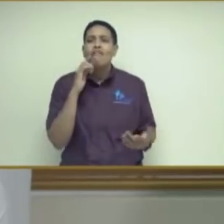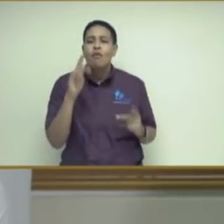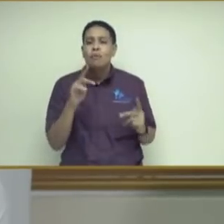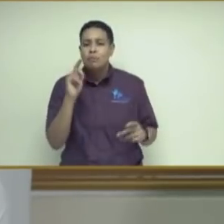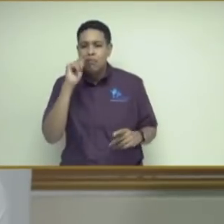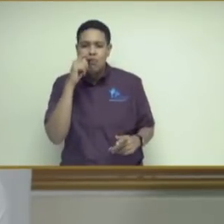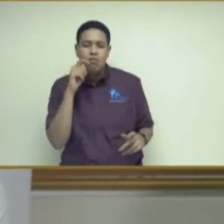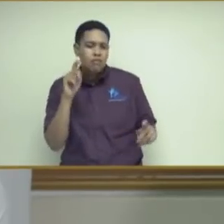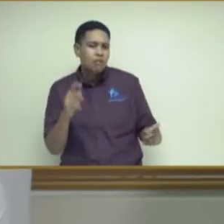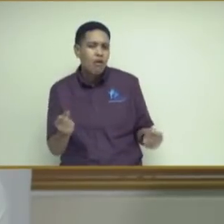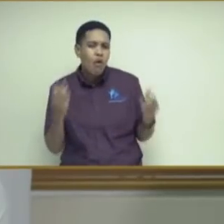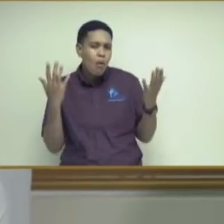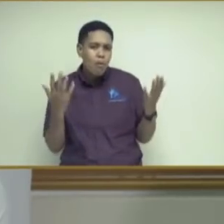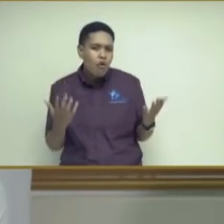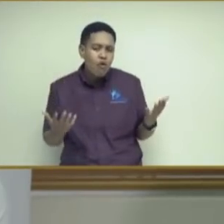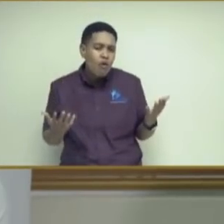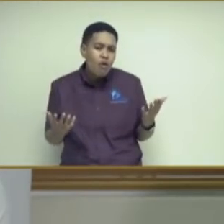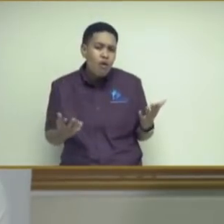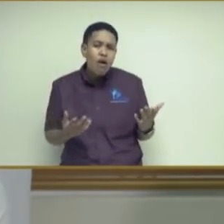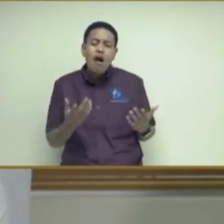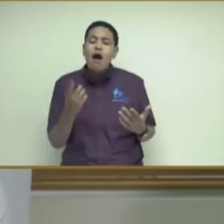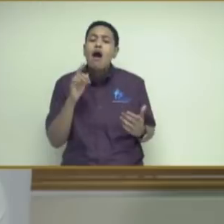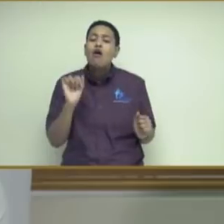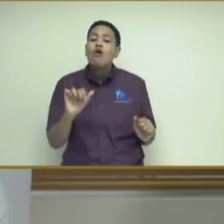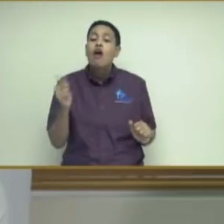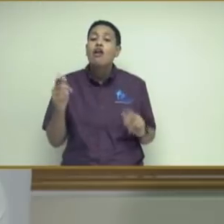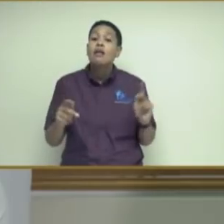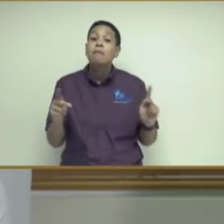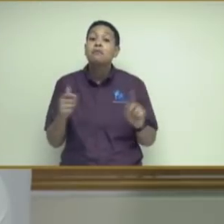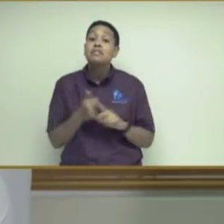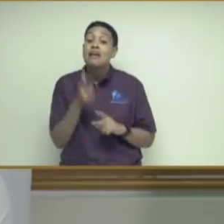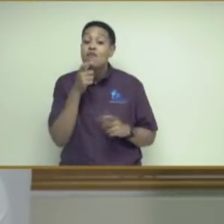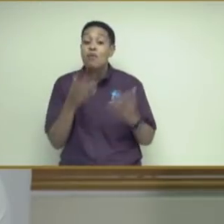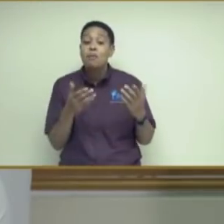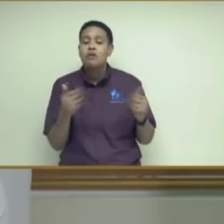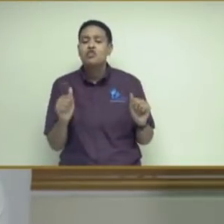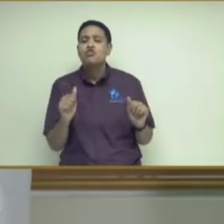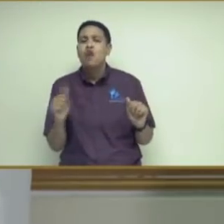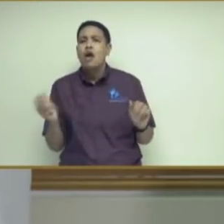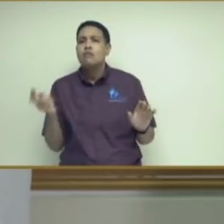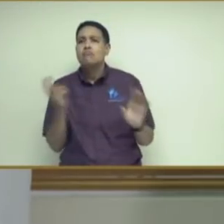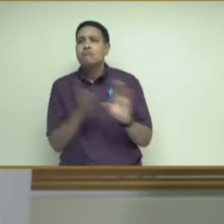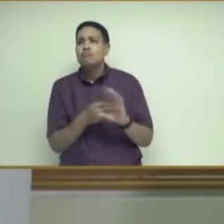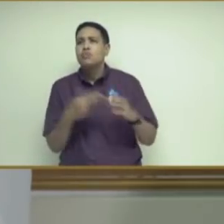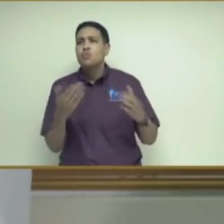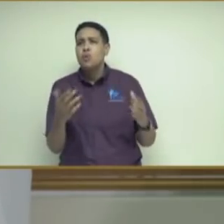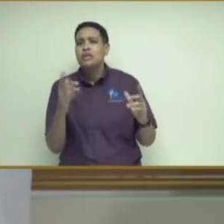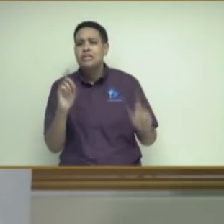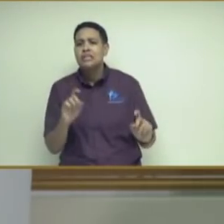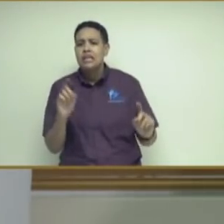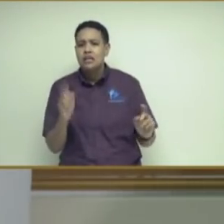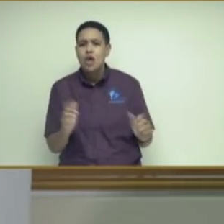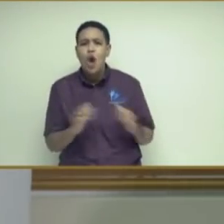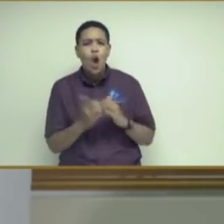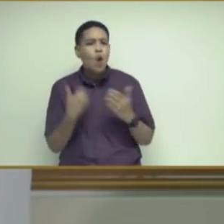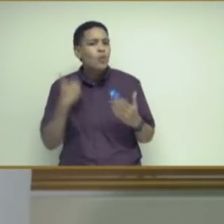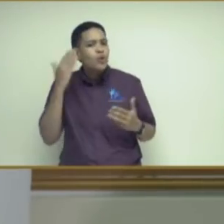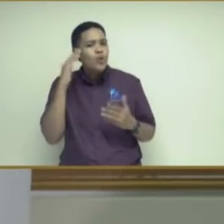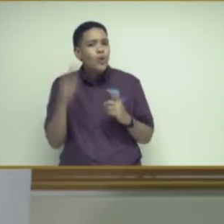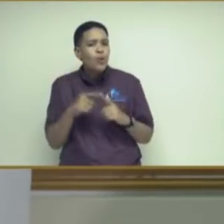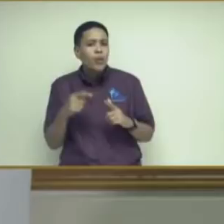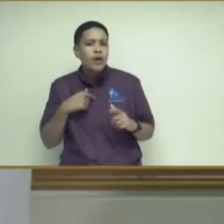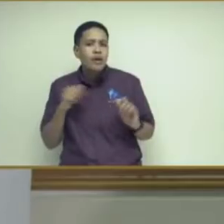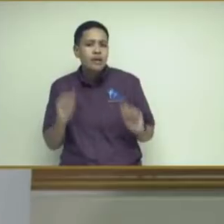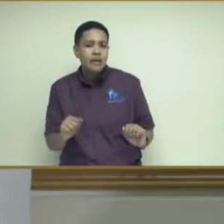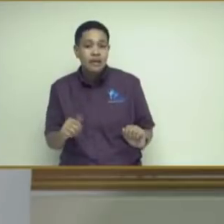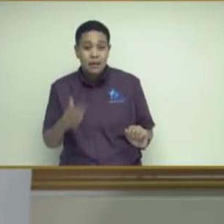supposedly, you know, is? And then, you know, for the other people who may be trying to get on, how do we know how many are getting through? Because my experience might be